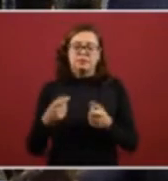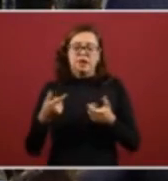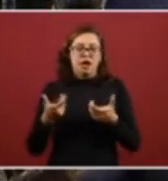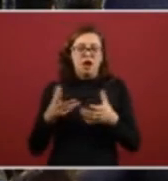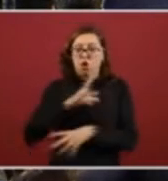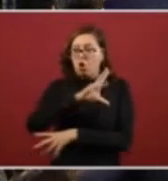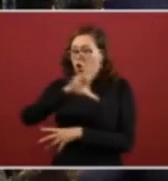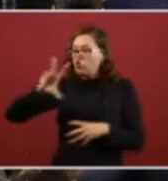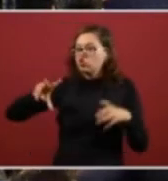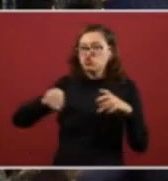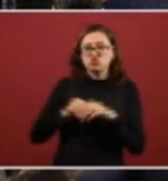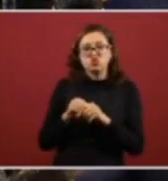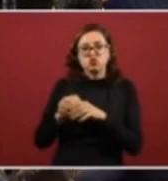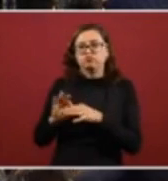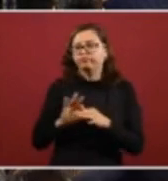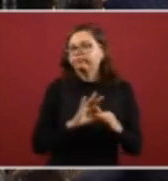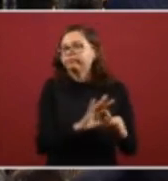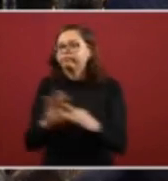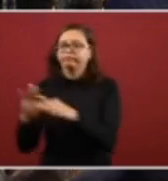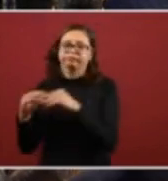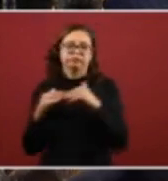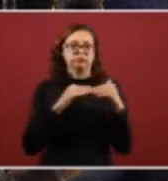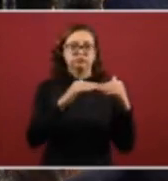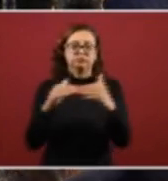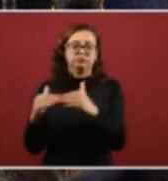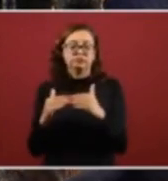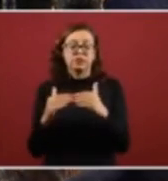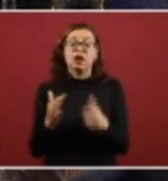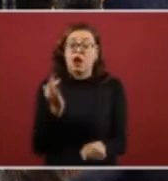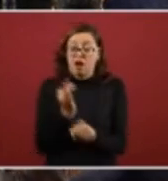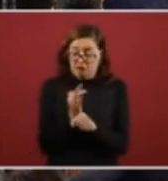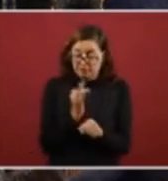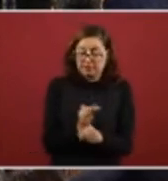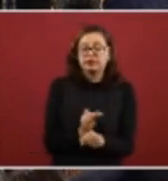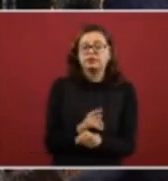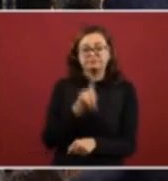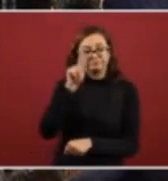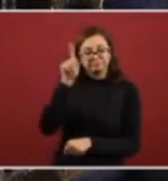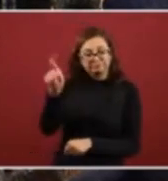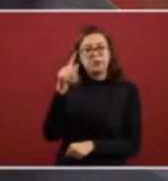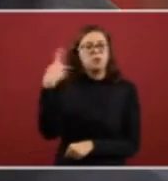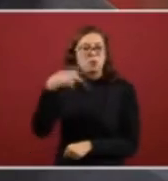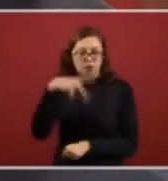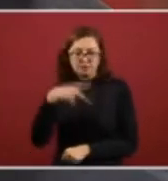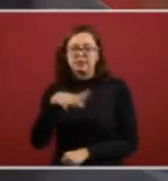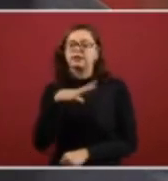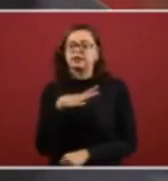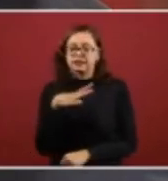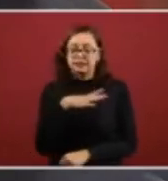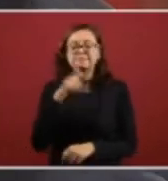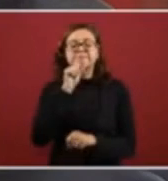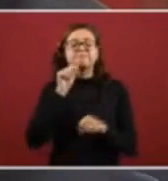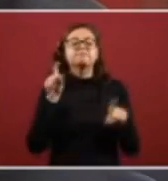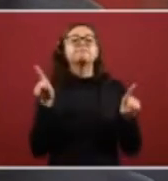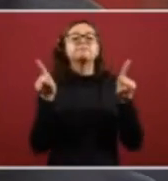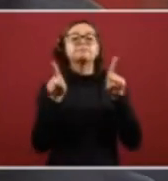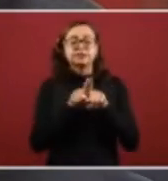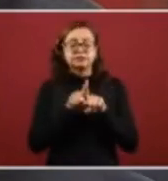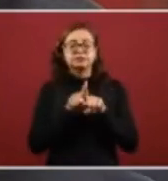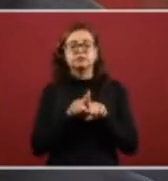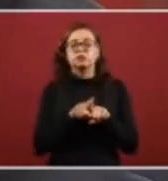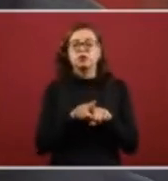of incident command centers, where we all acted. And right now, there is an incident command center